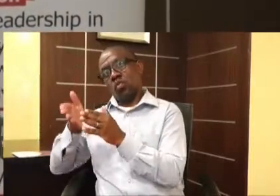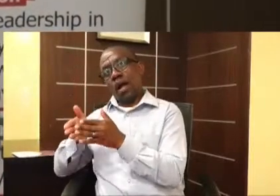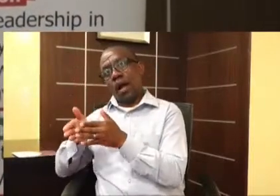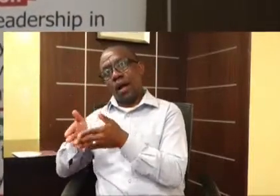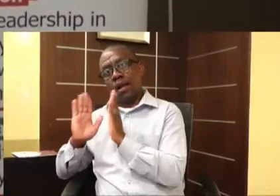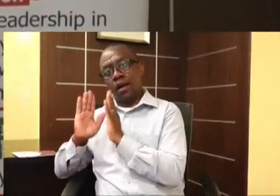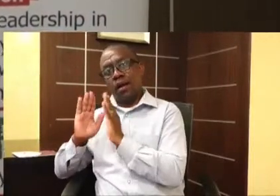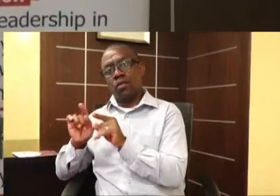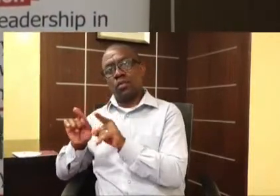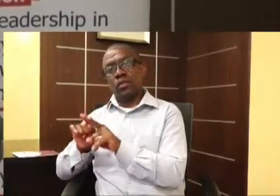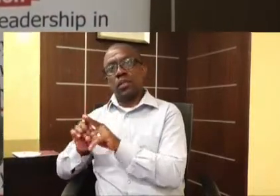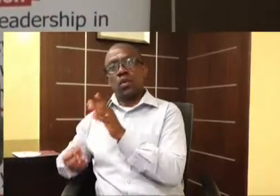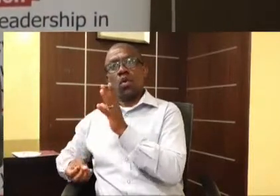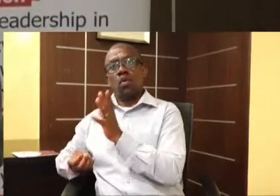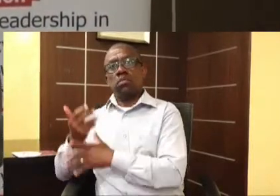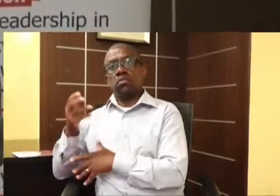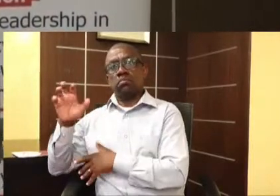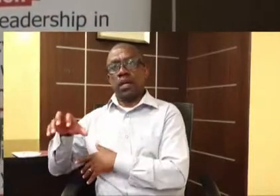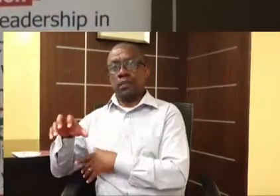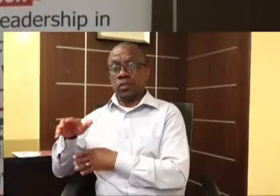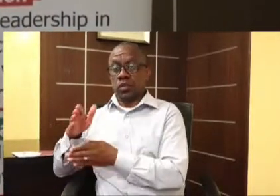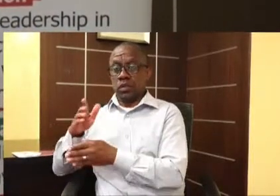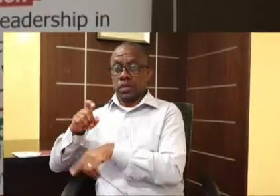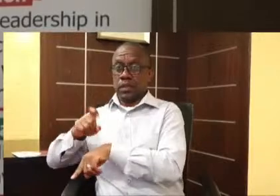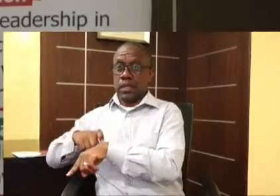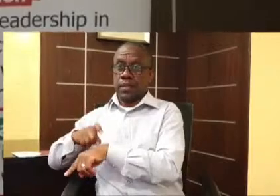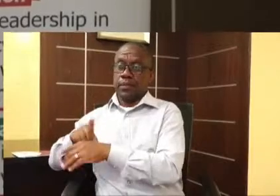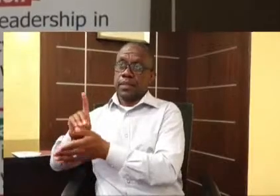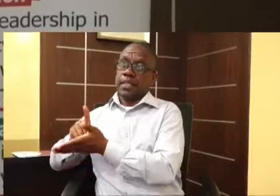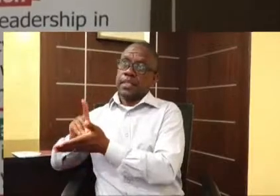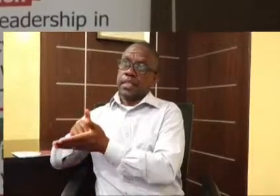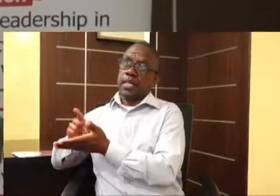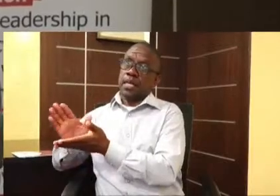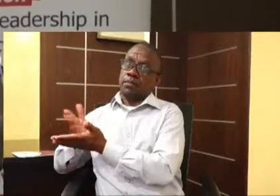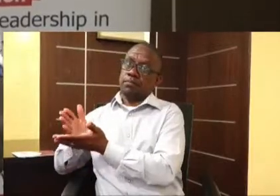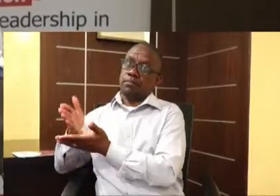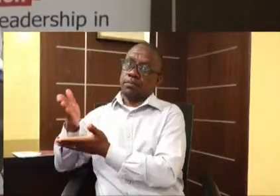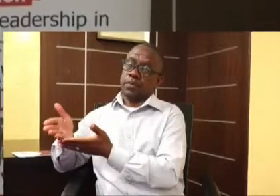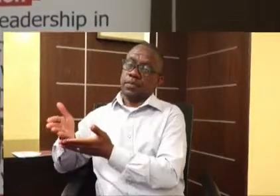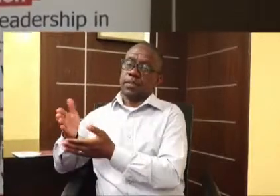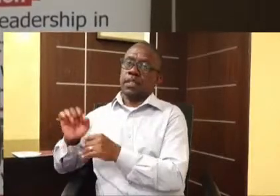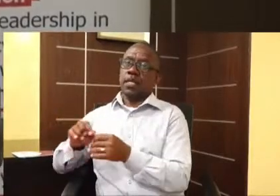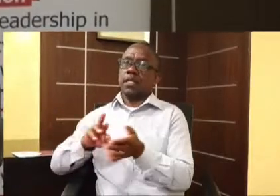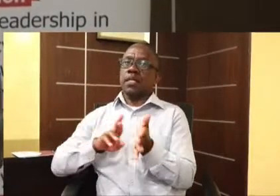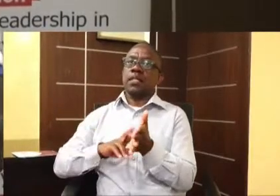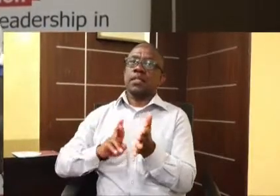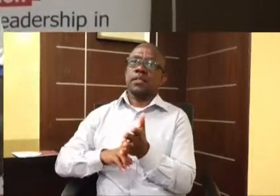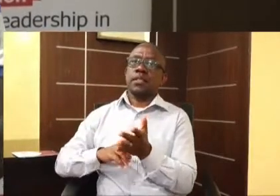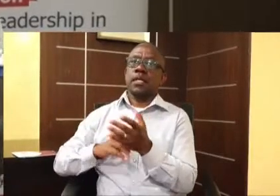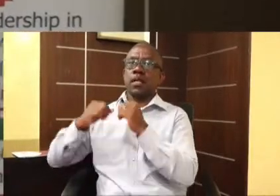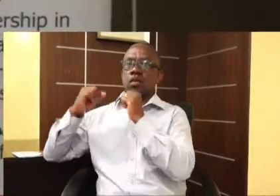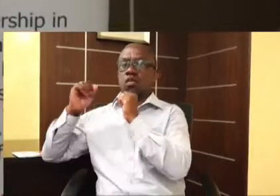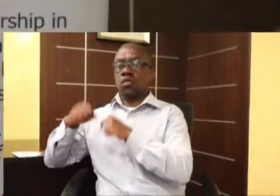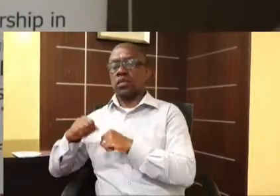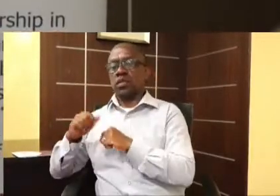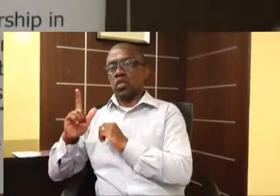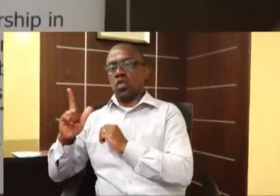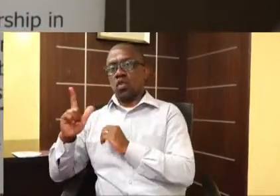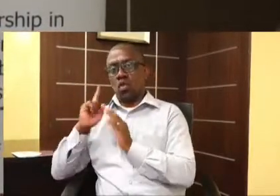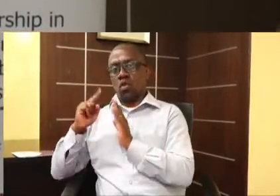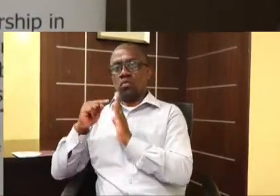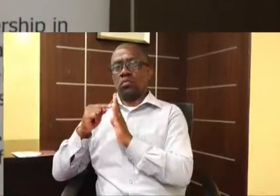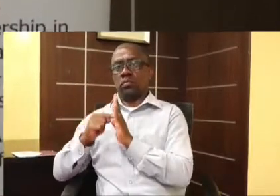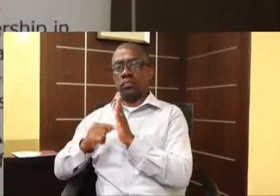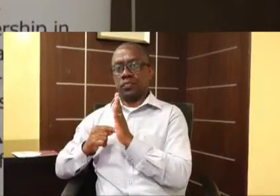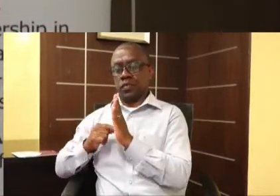so that even such data, an individual innovator can register to the sandbox, commit to the legal obligations, and